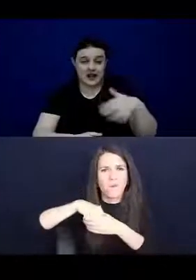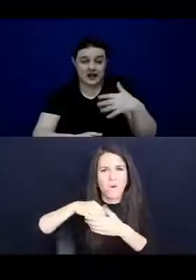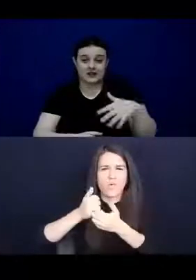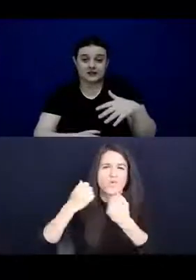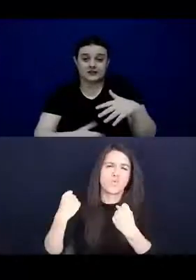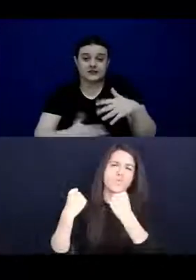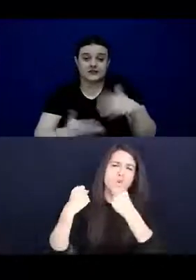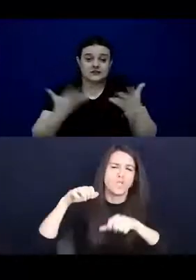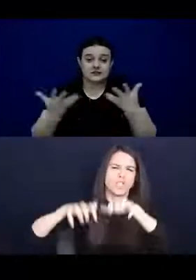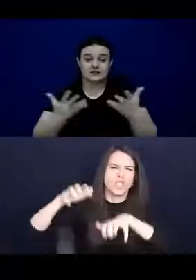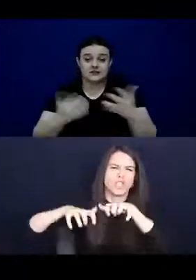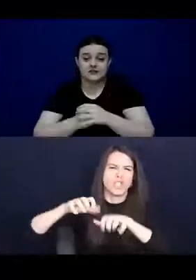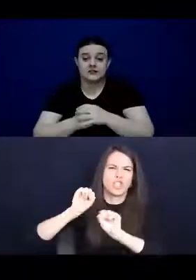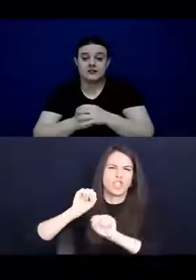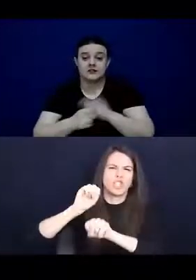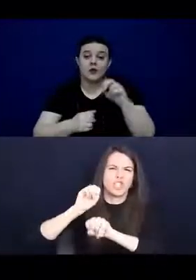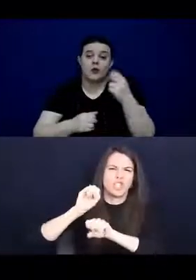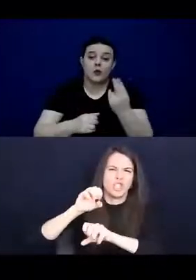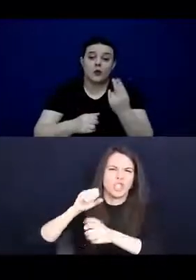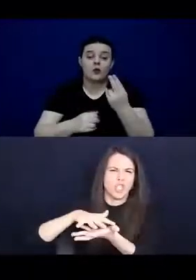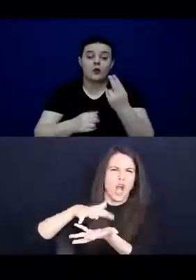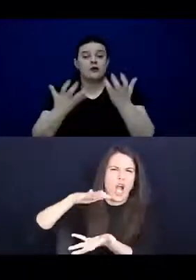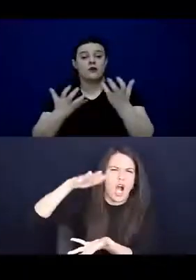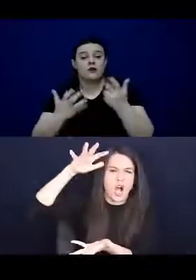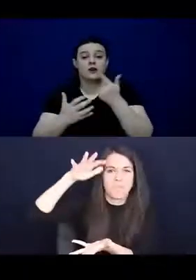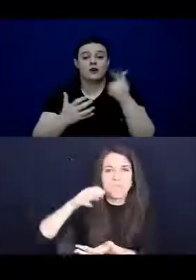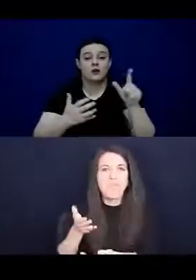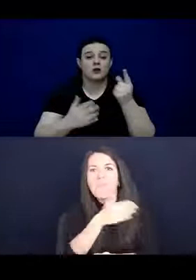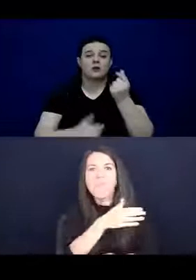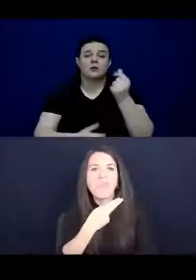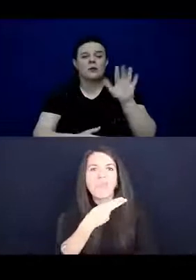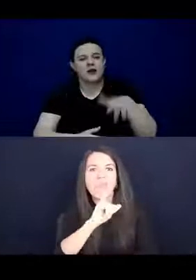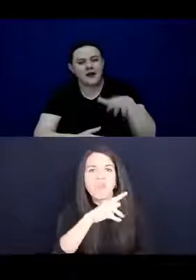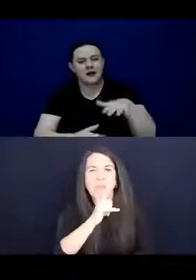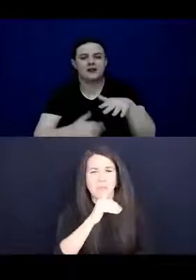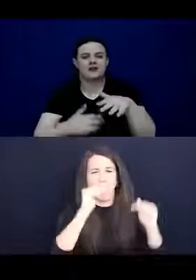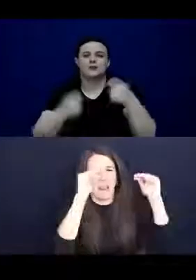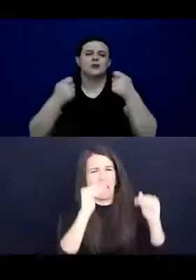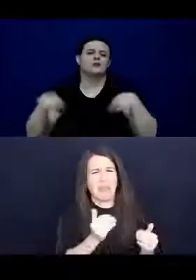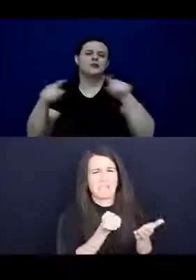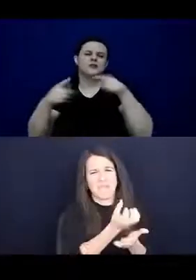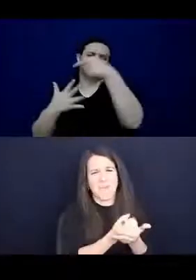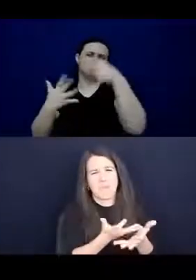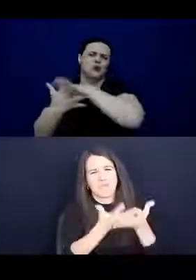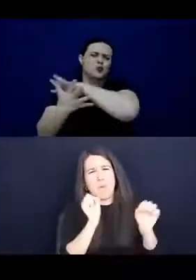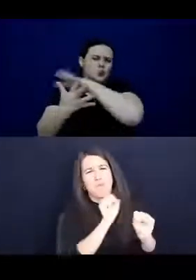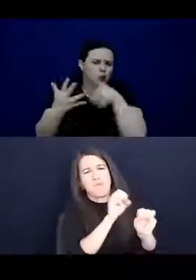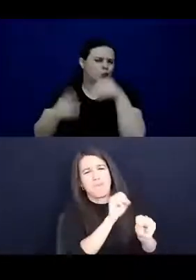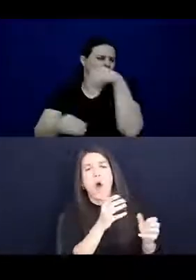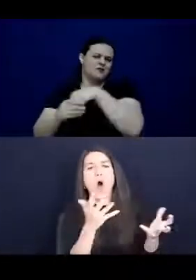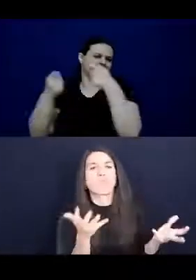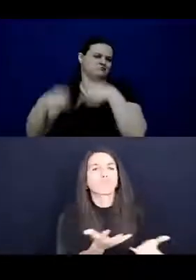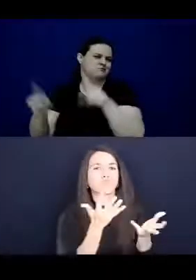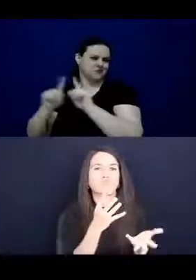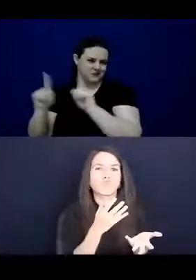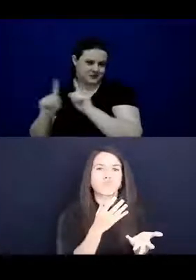have one with much cheaper sensors in because you don't need all of that functionality. And therefore, you want something that is lower cost but can do